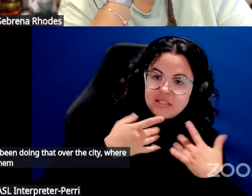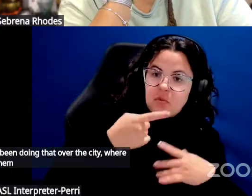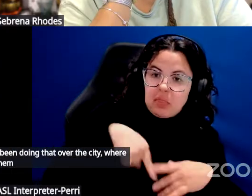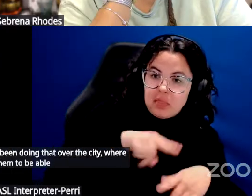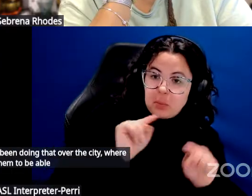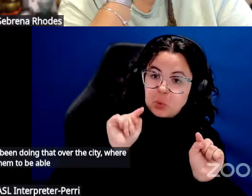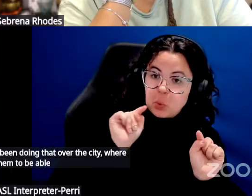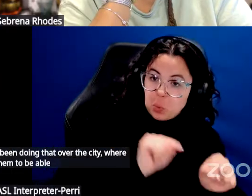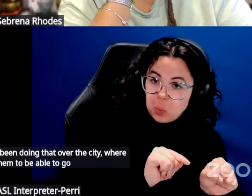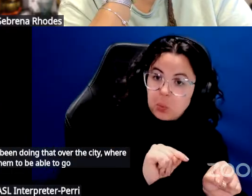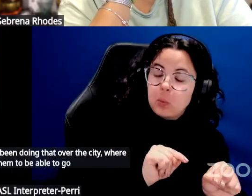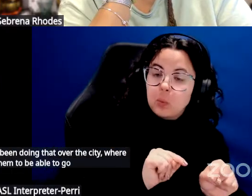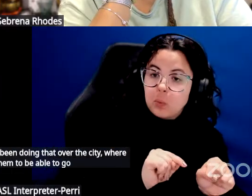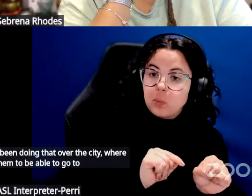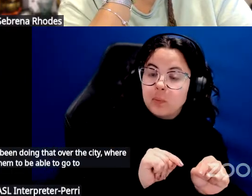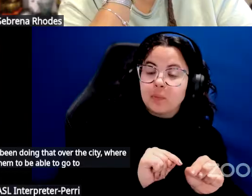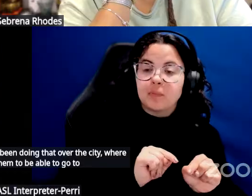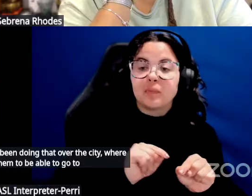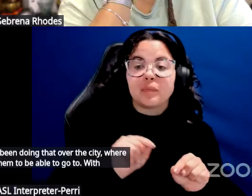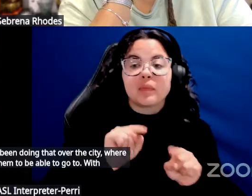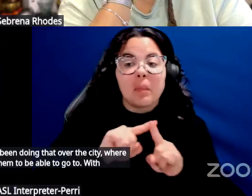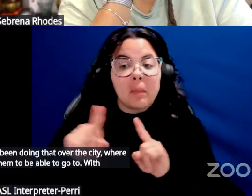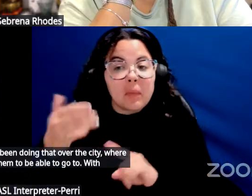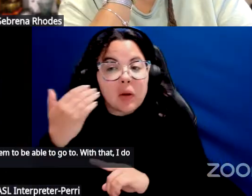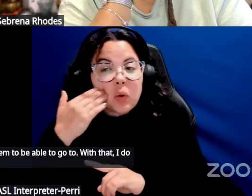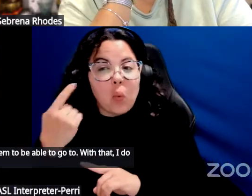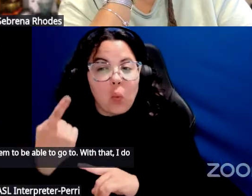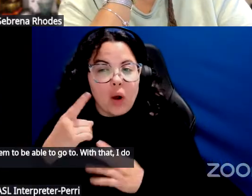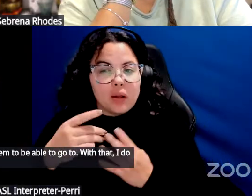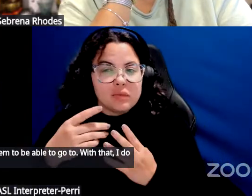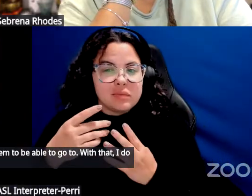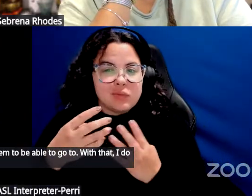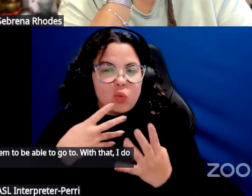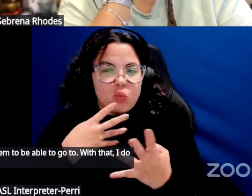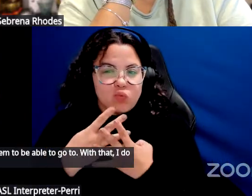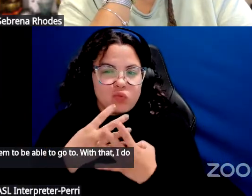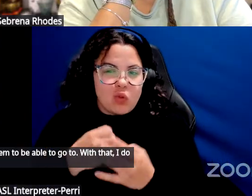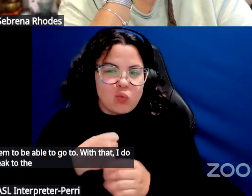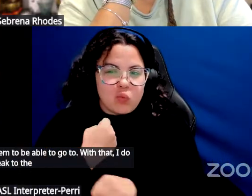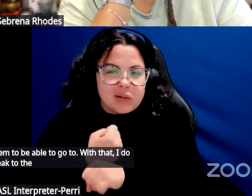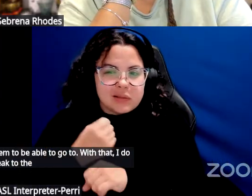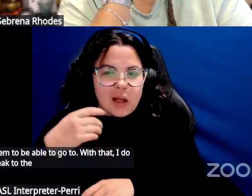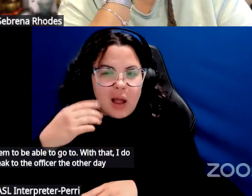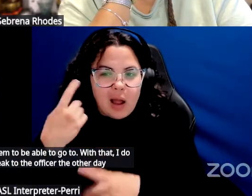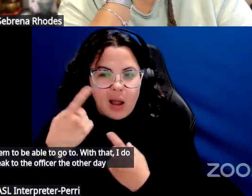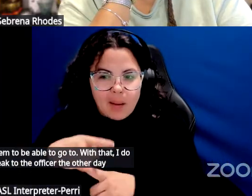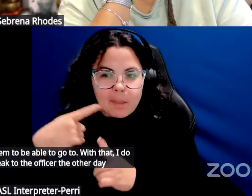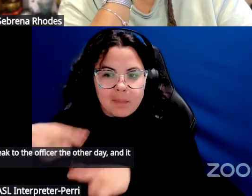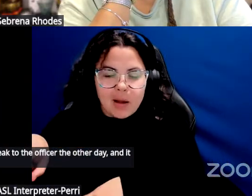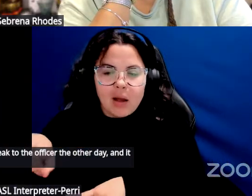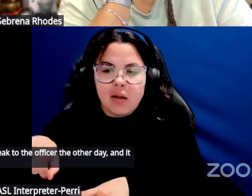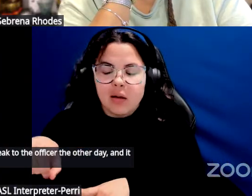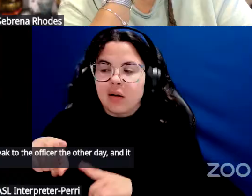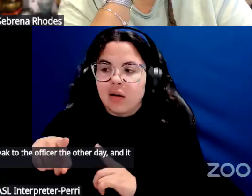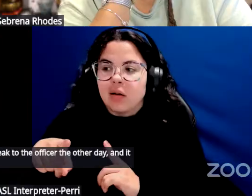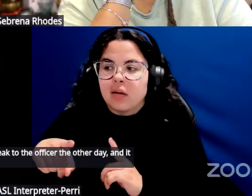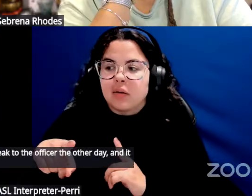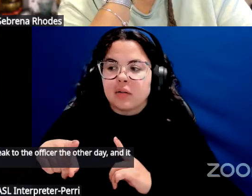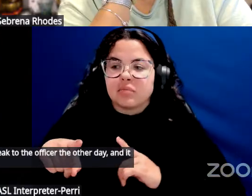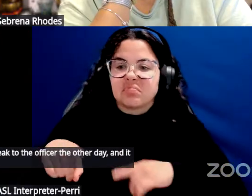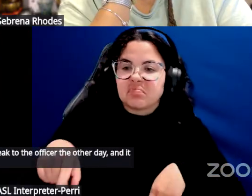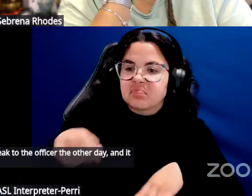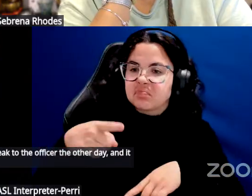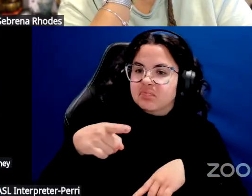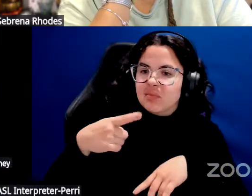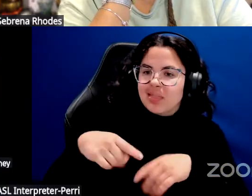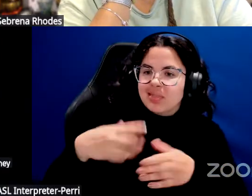to go to. With that, I do know one arrest was made, and I did speak to the officer the other day, and it is getting papered. And they did get a